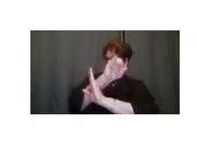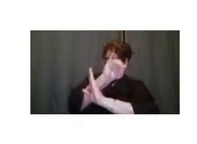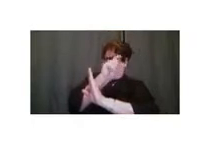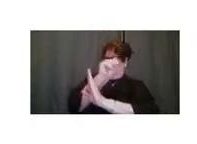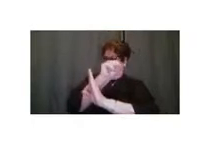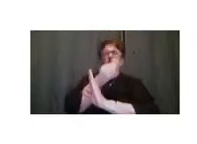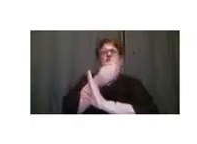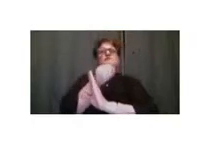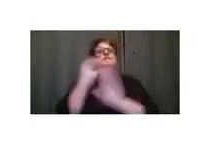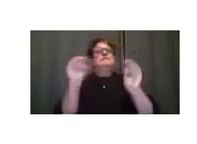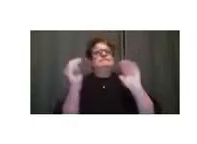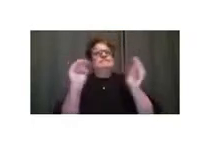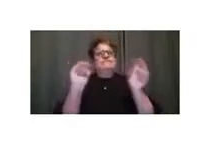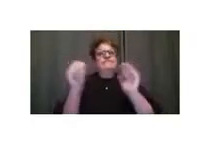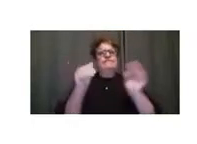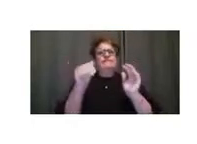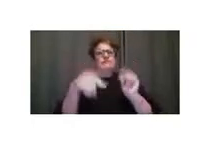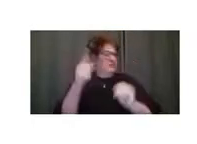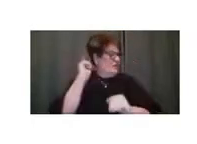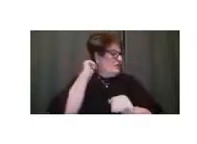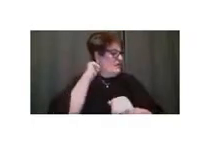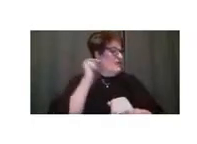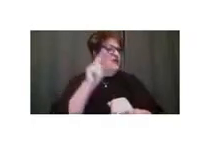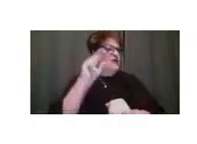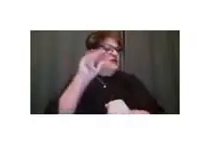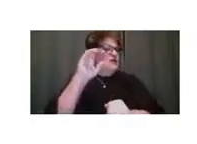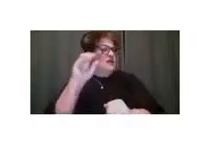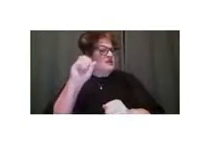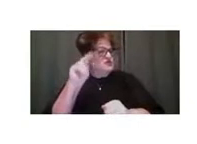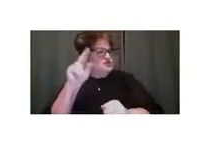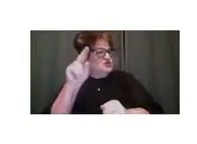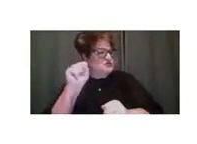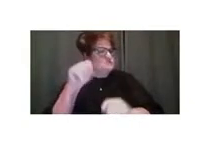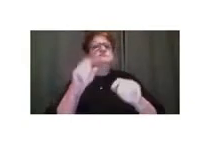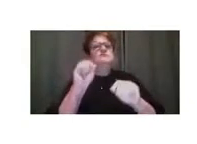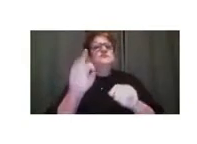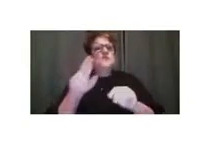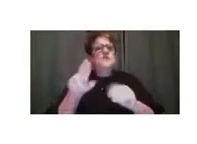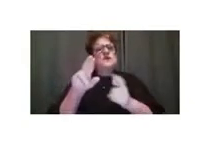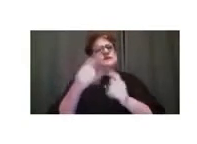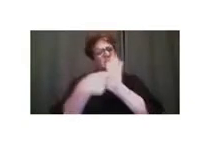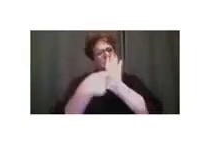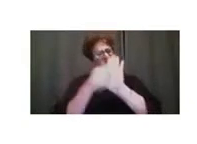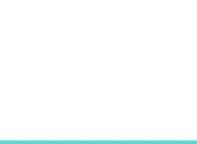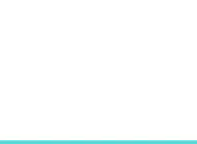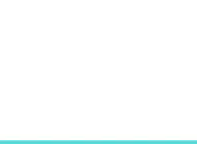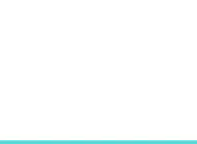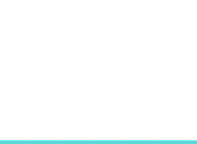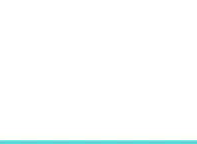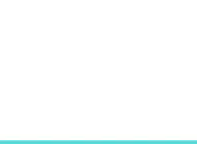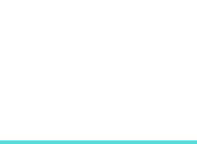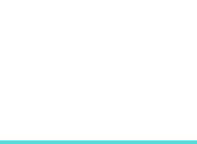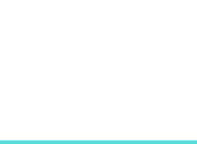it from our conscious bias, also known as explicit bias. First, we need to realize that between our 5